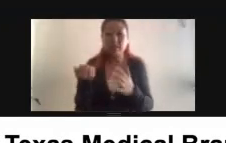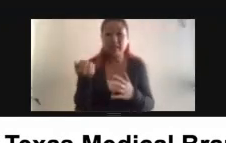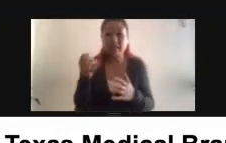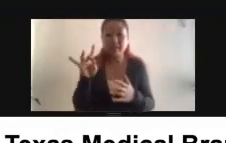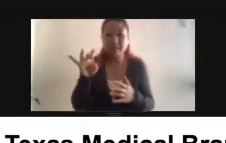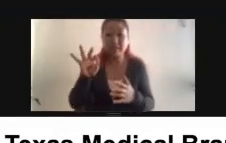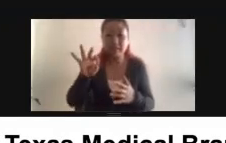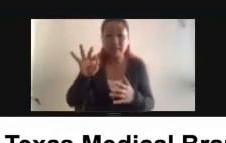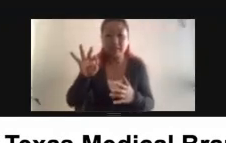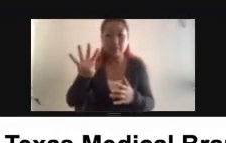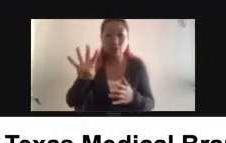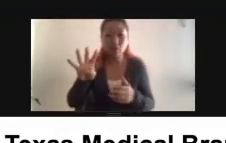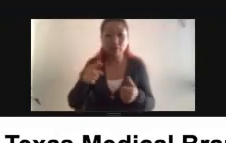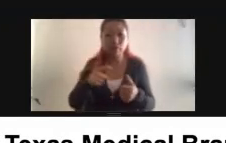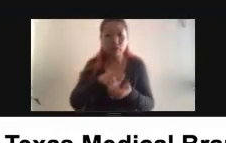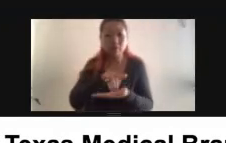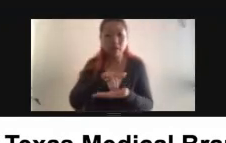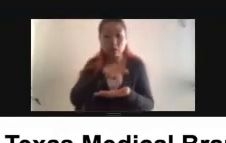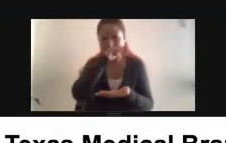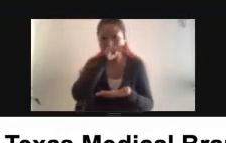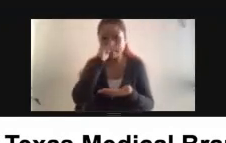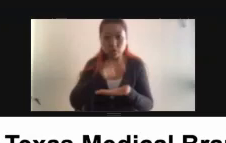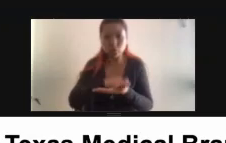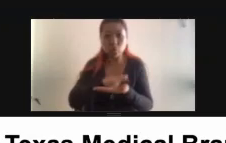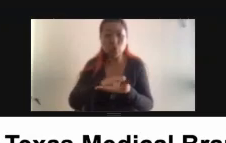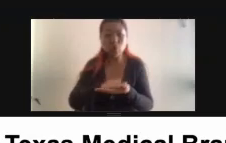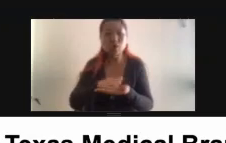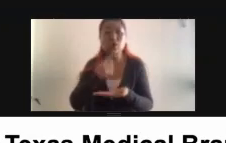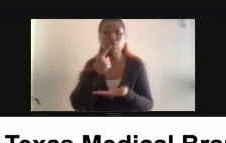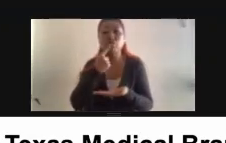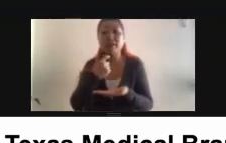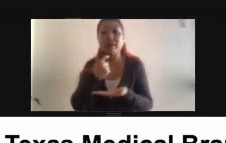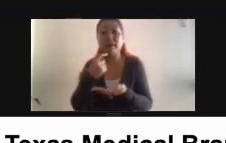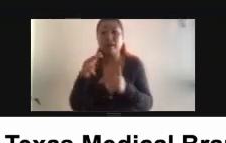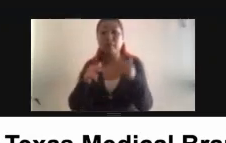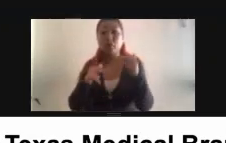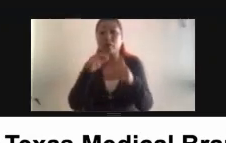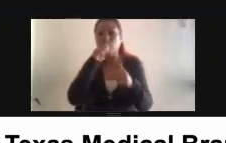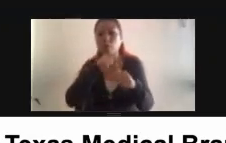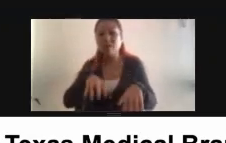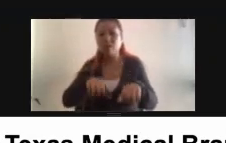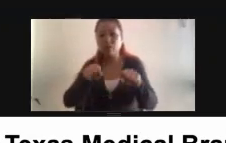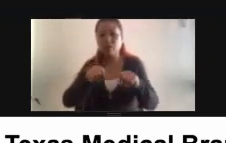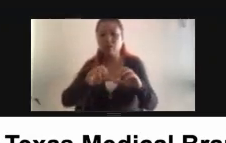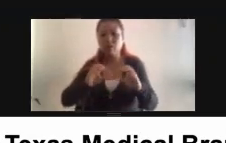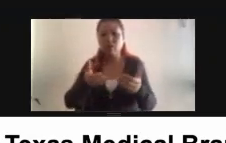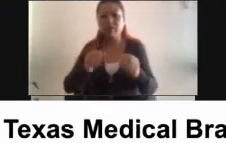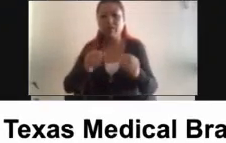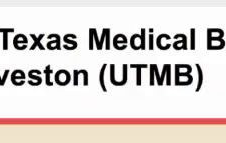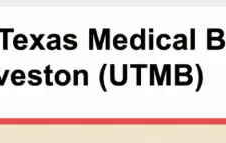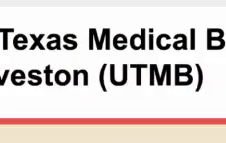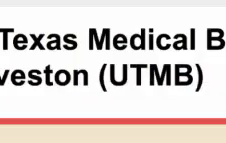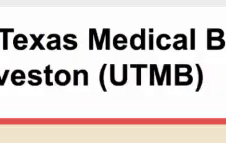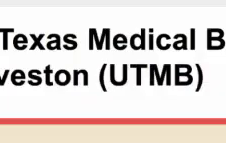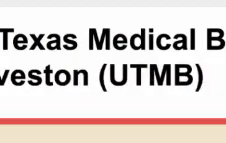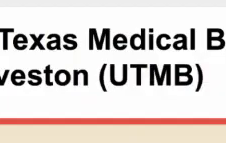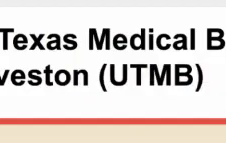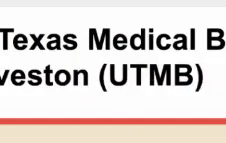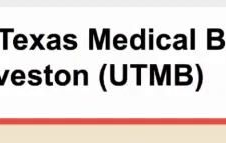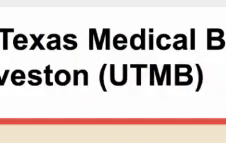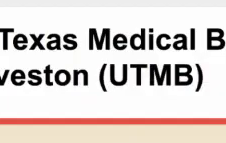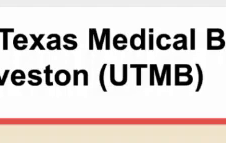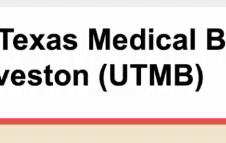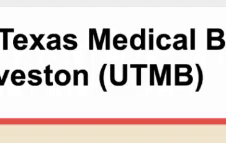the first medical school classes were held in the old red building. In 1897, Marie de la